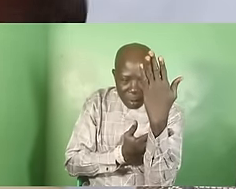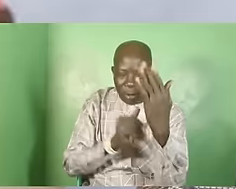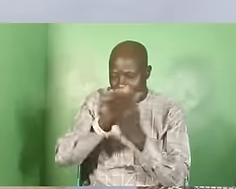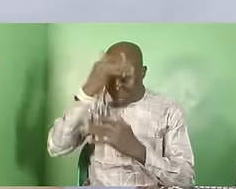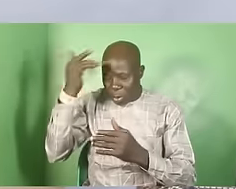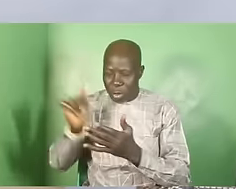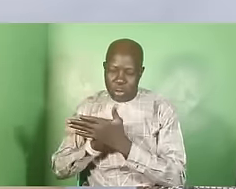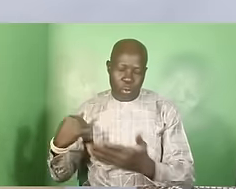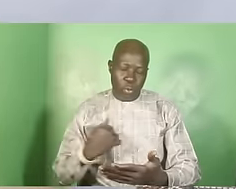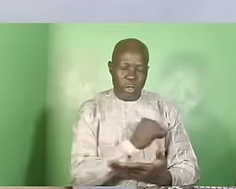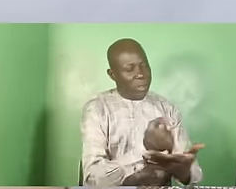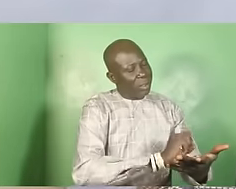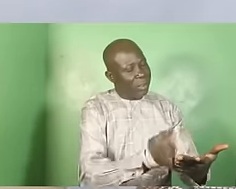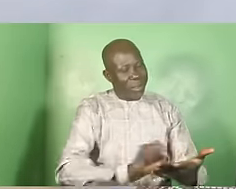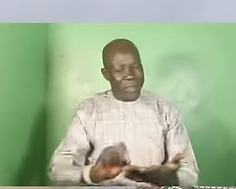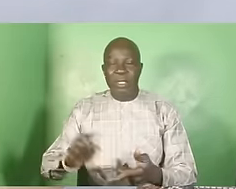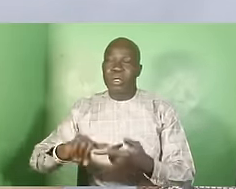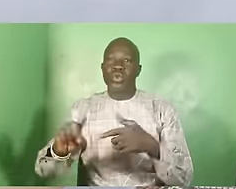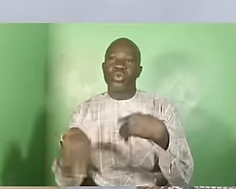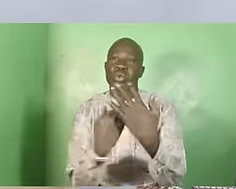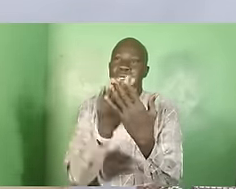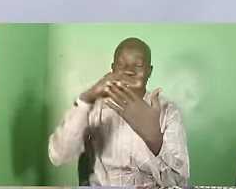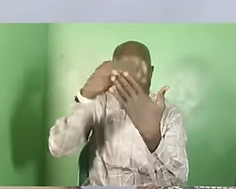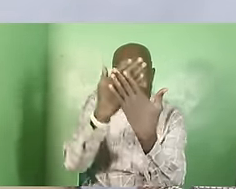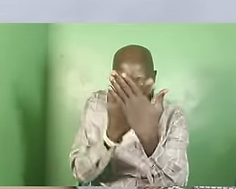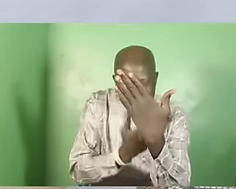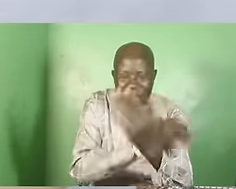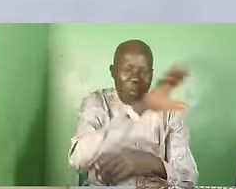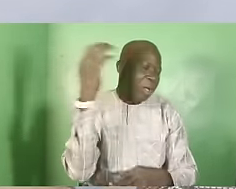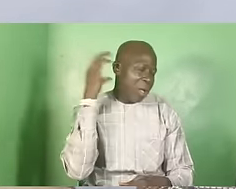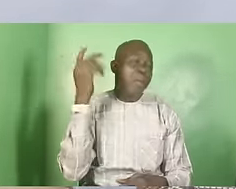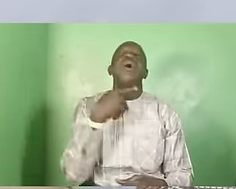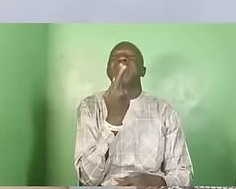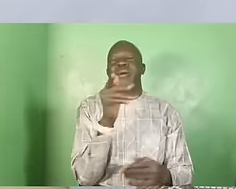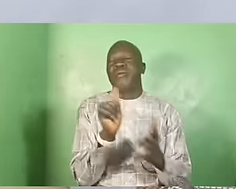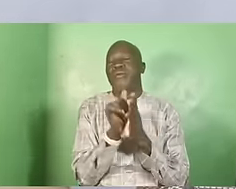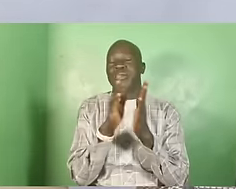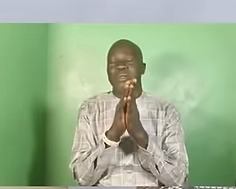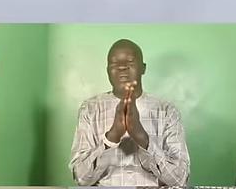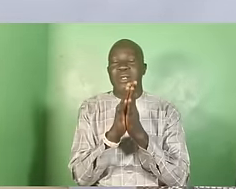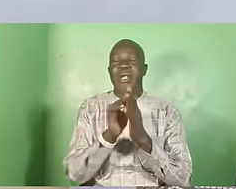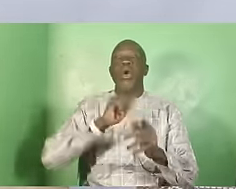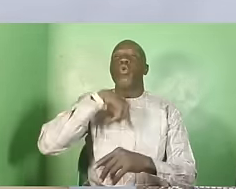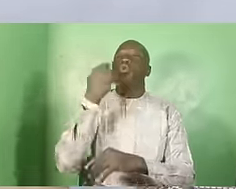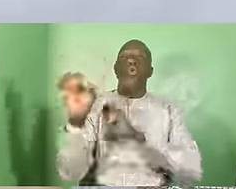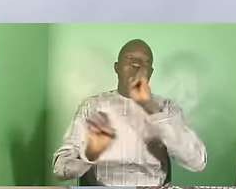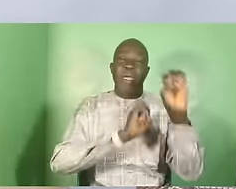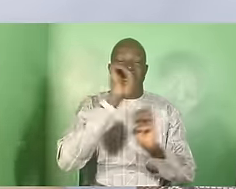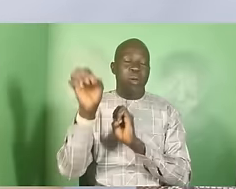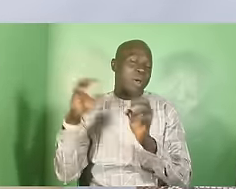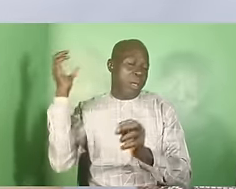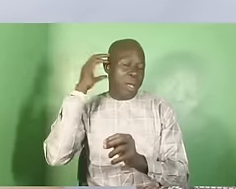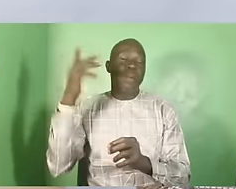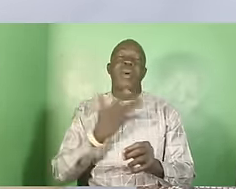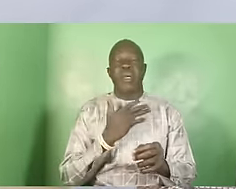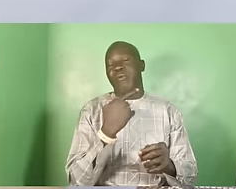morning. Because it is written. That will answer my prayer early in the morning. But God, I can